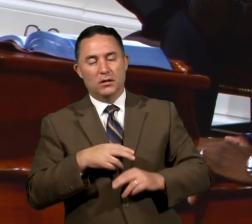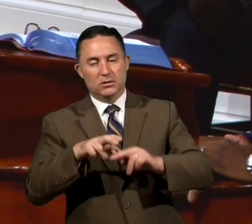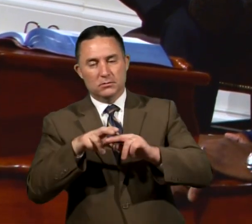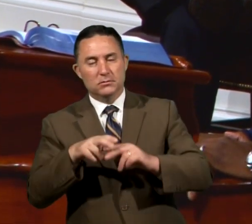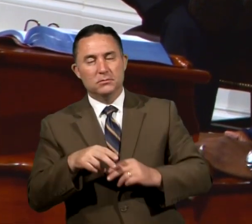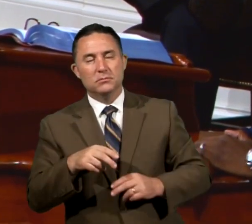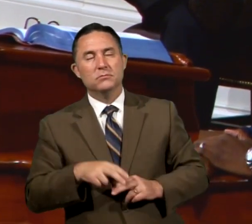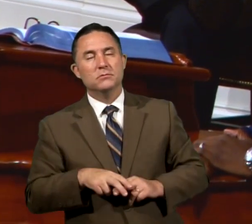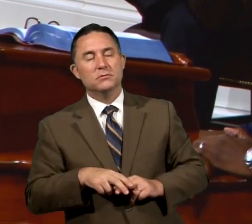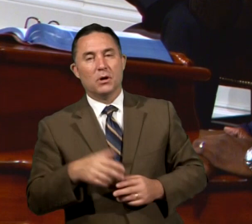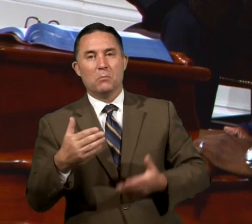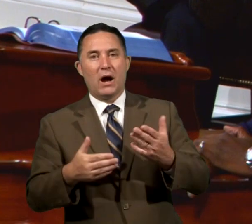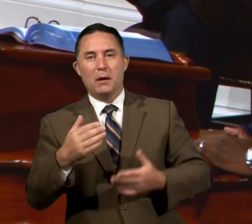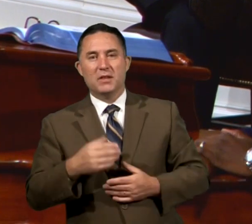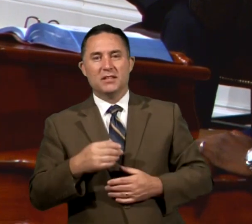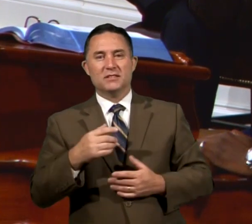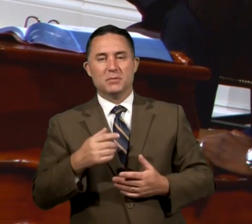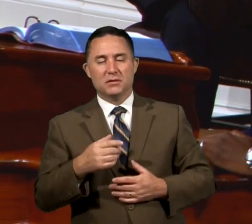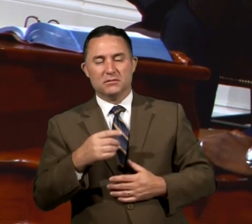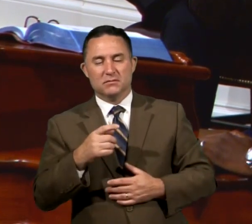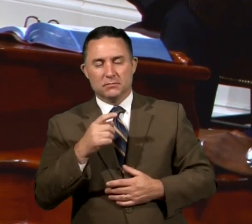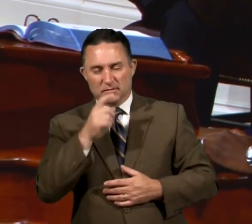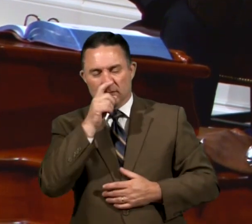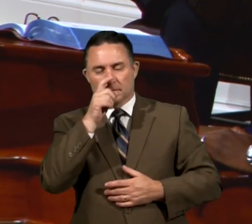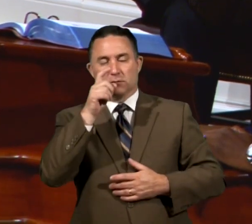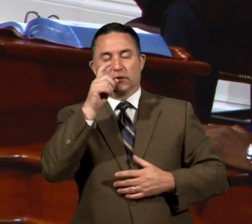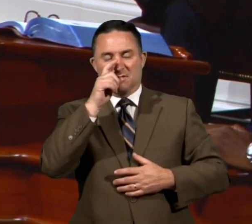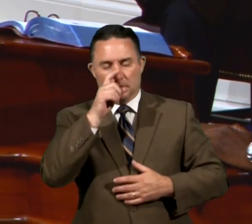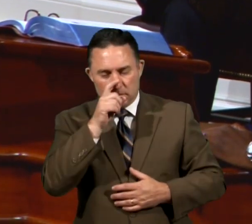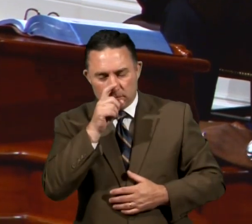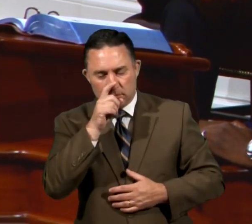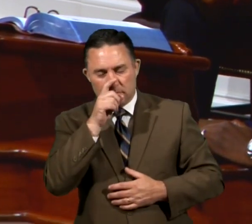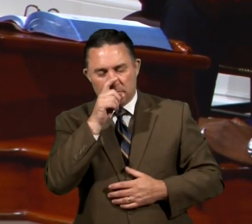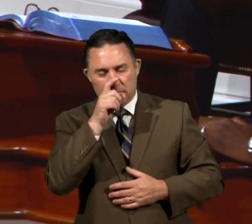thing, and I mean, he probably had a little snort come out, and